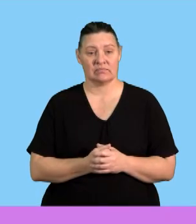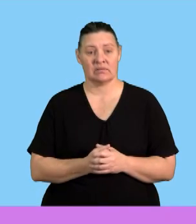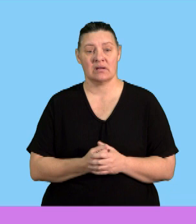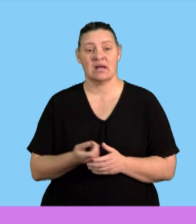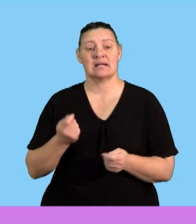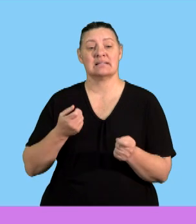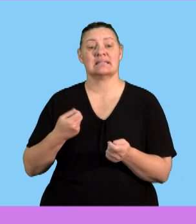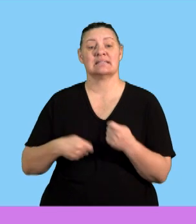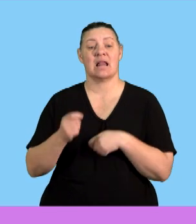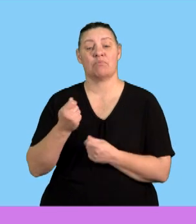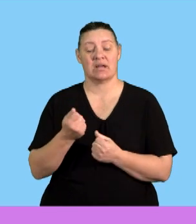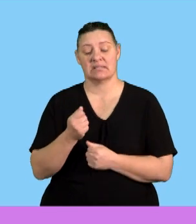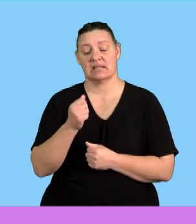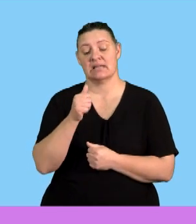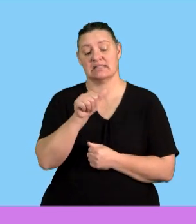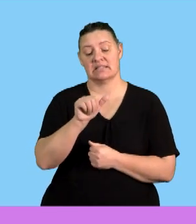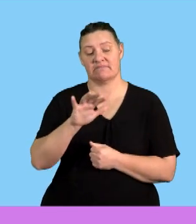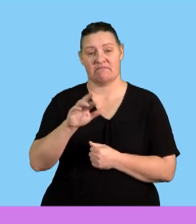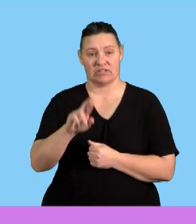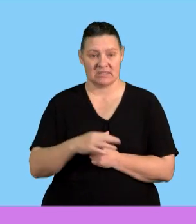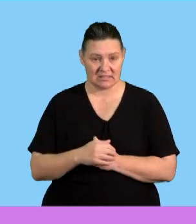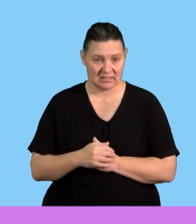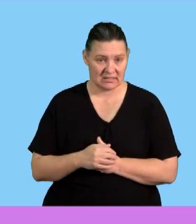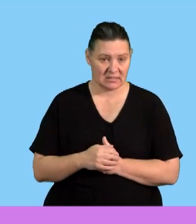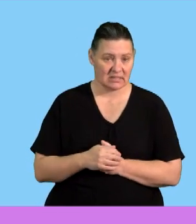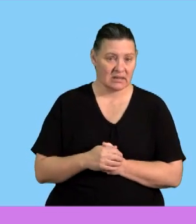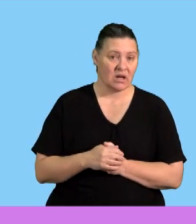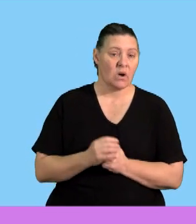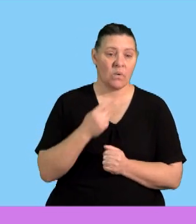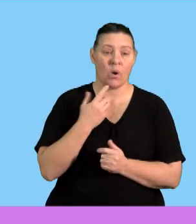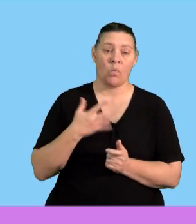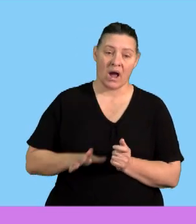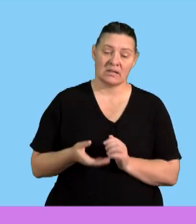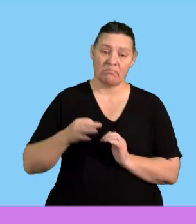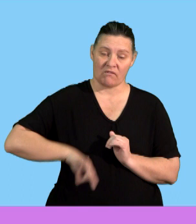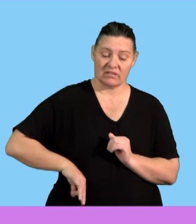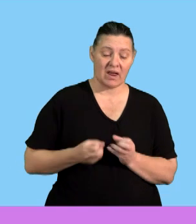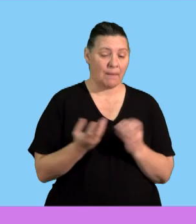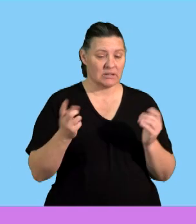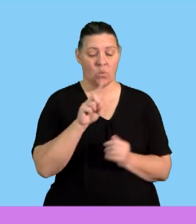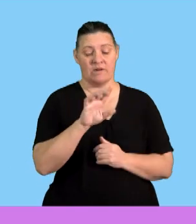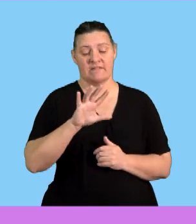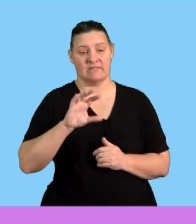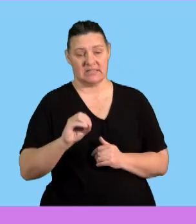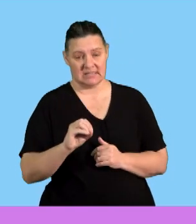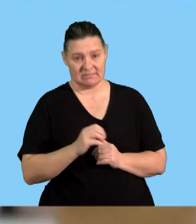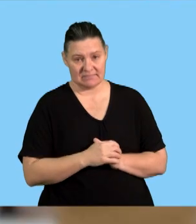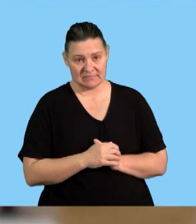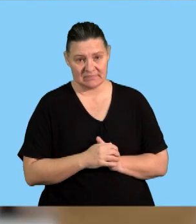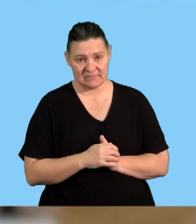selling price is 65 Rand. So now we want the profit for 150 bunny